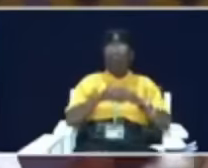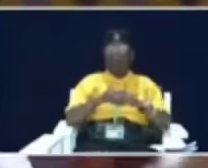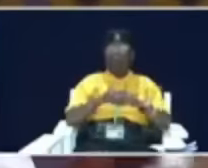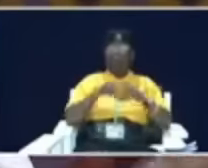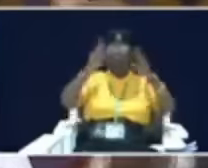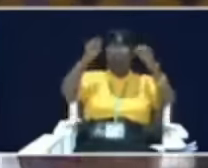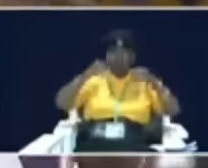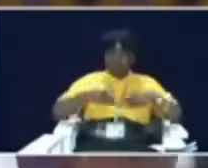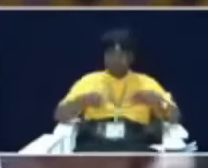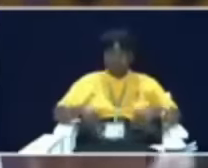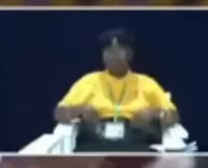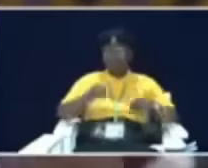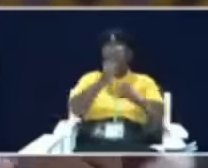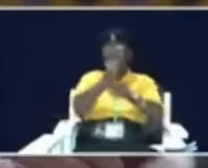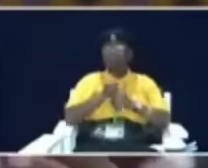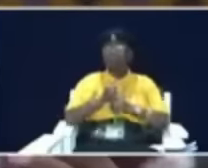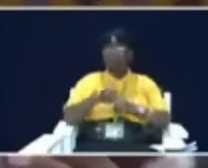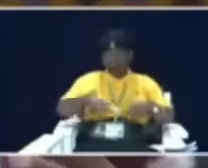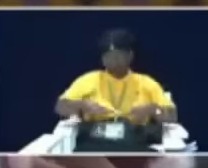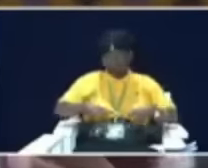Nobody gets angry without a reason.